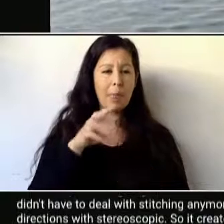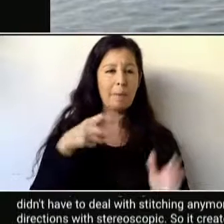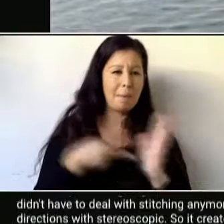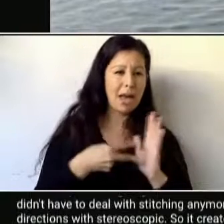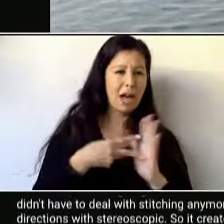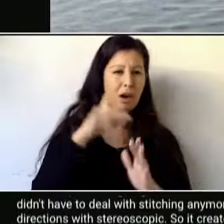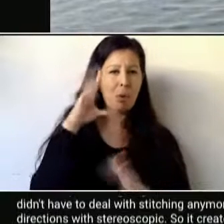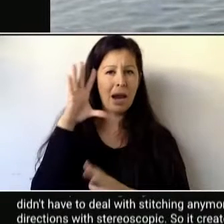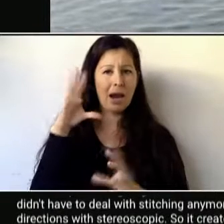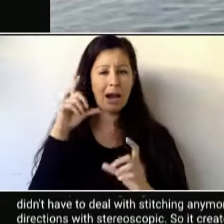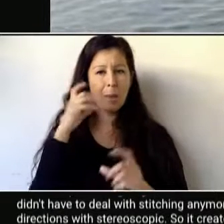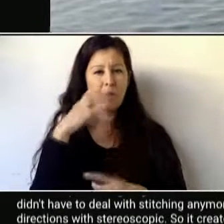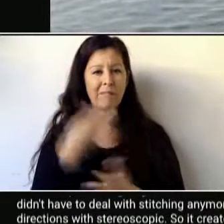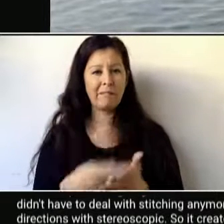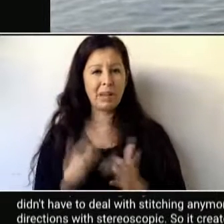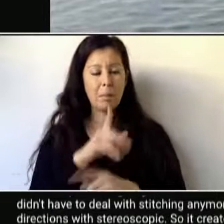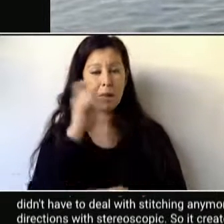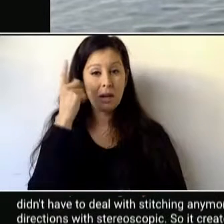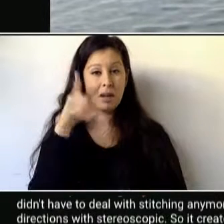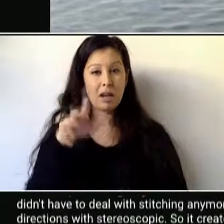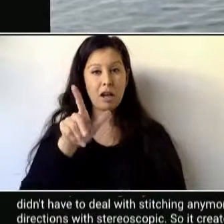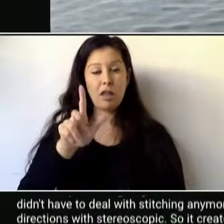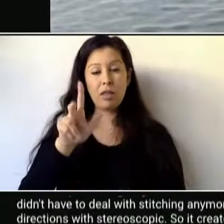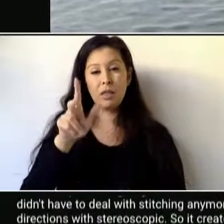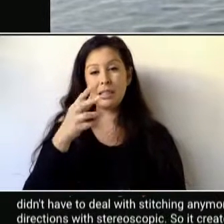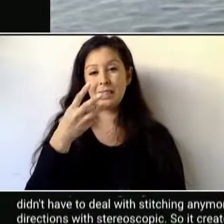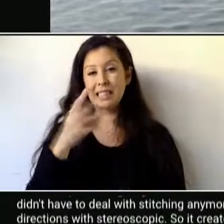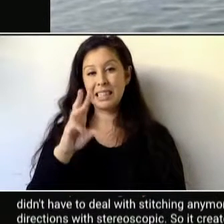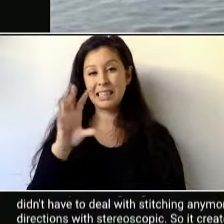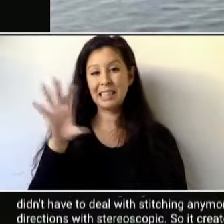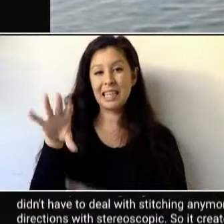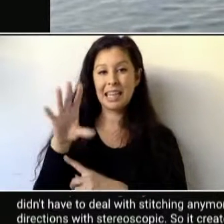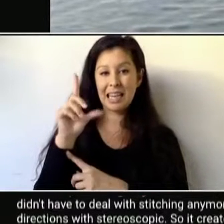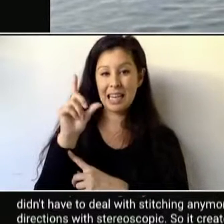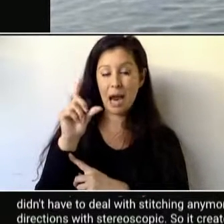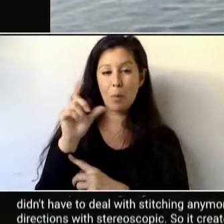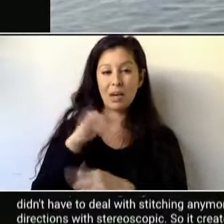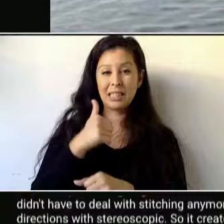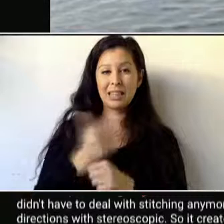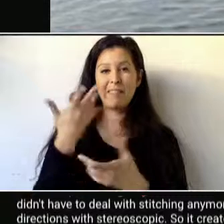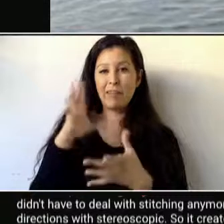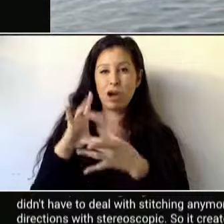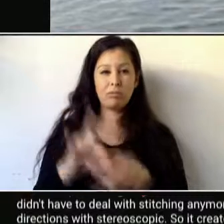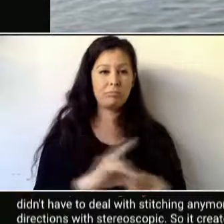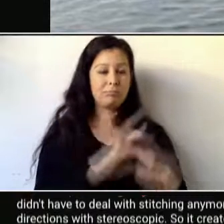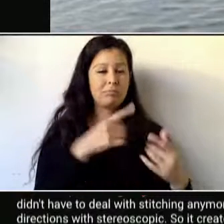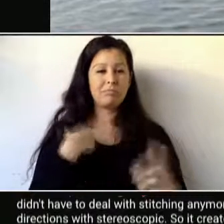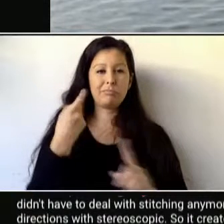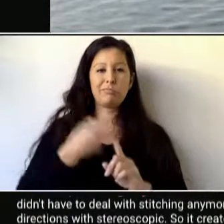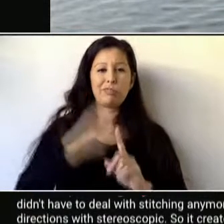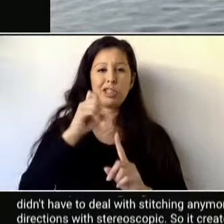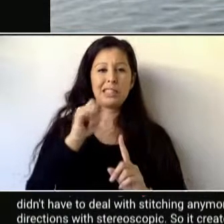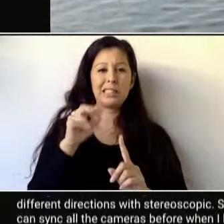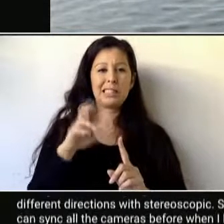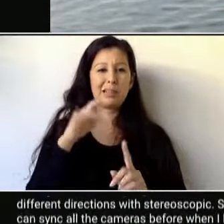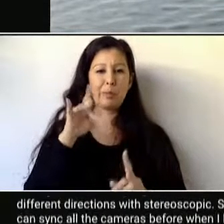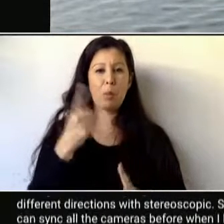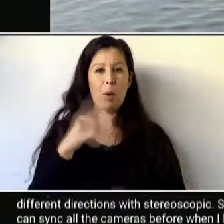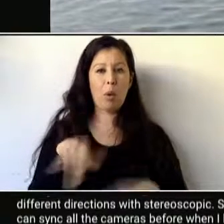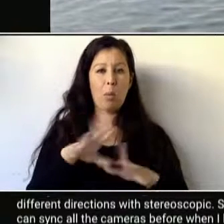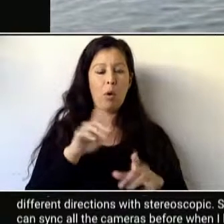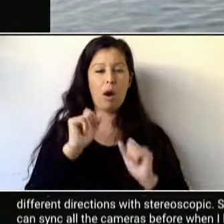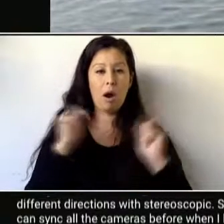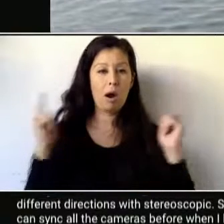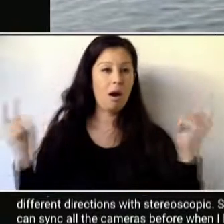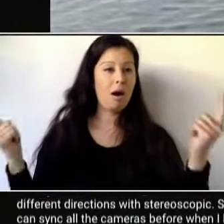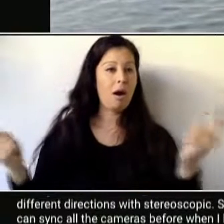camera would fail. But with the 16 camera setup, it's already connected together, so it already syncs. So we just have to press one record, and the